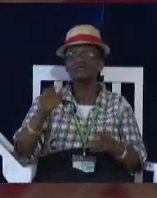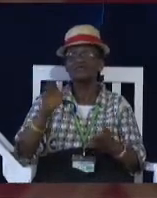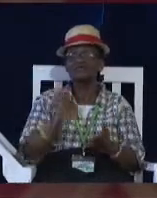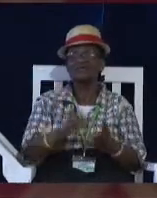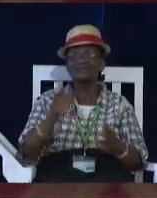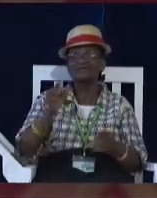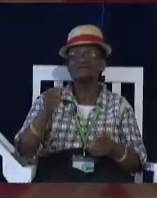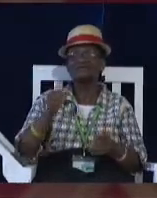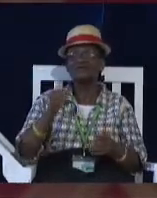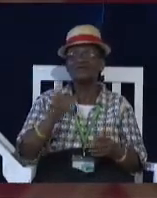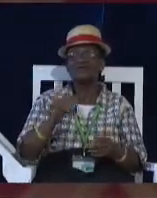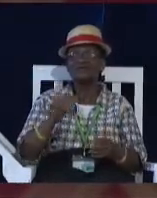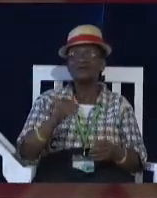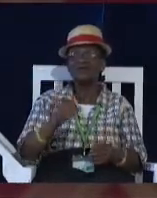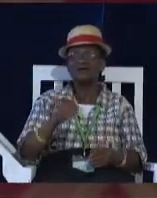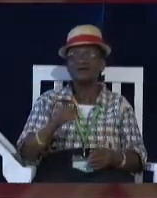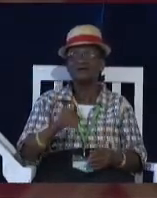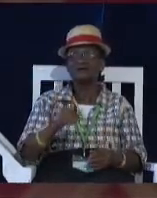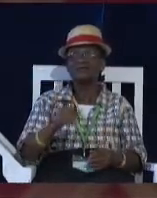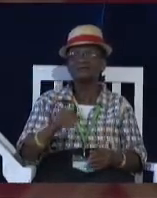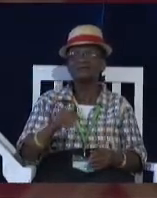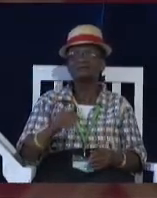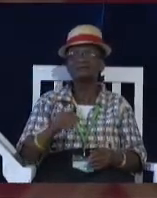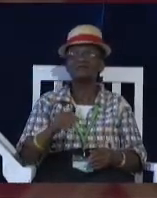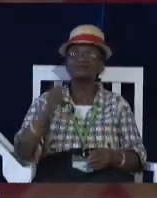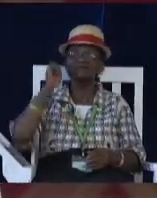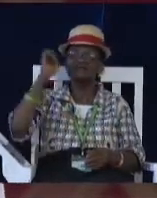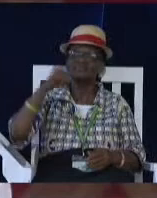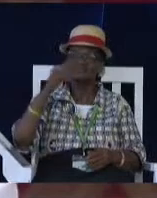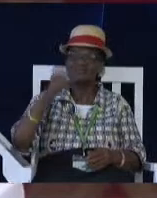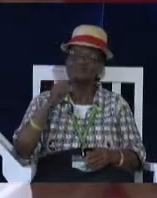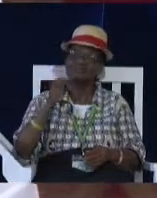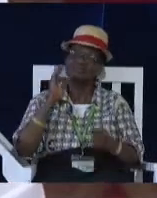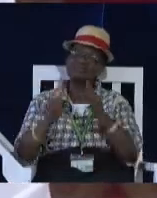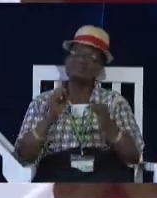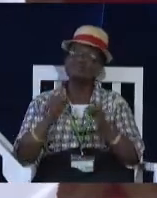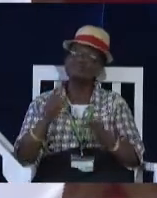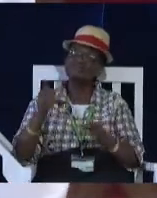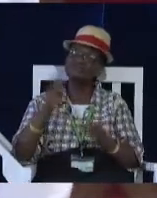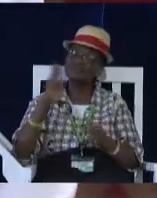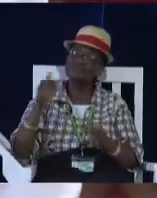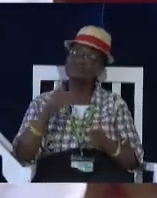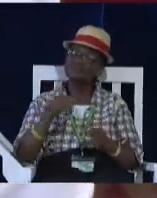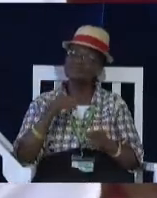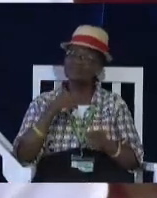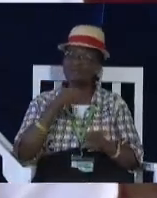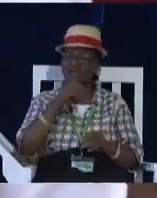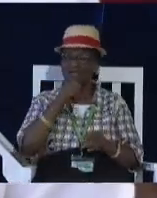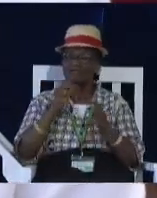Elders of the church. I say, you are the elders? They laughed.